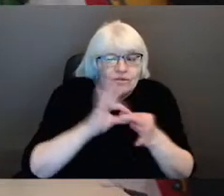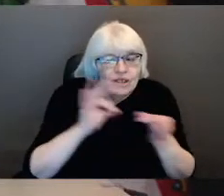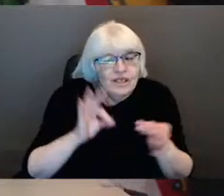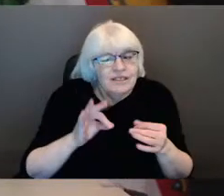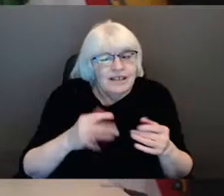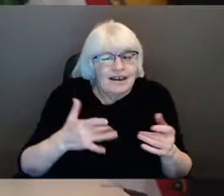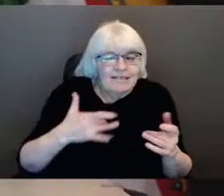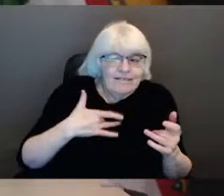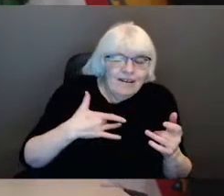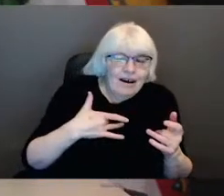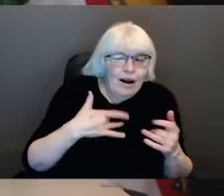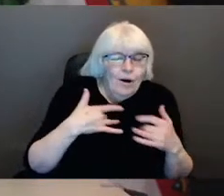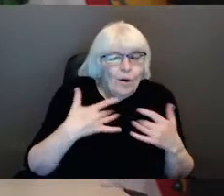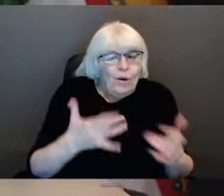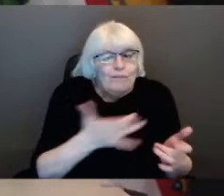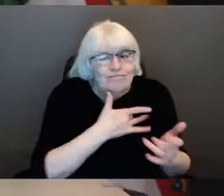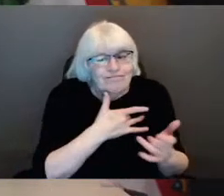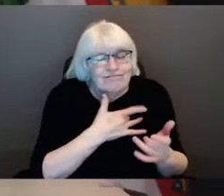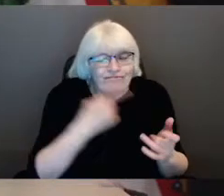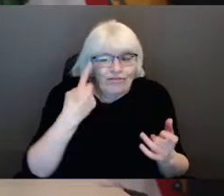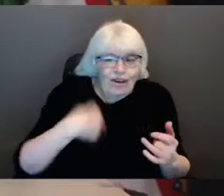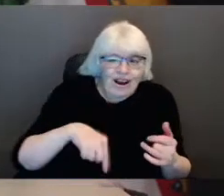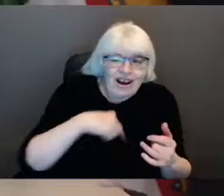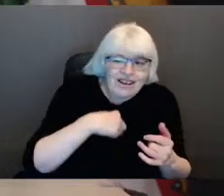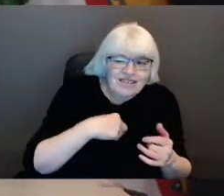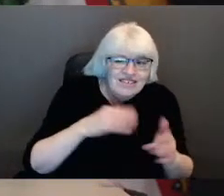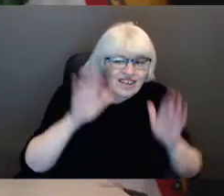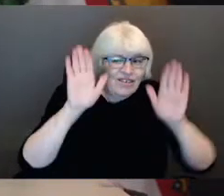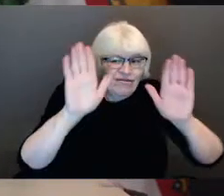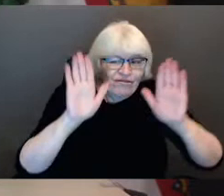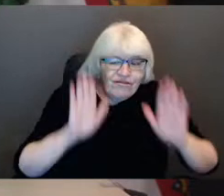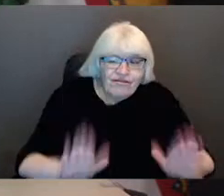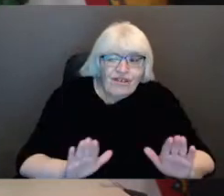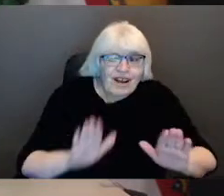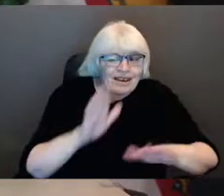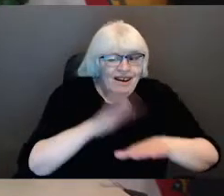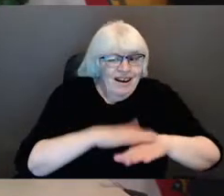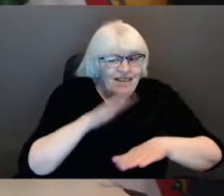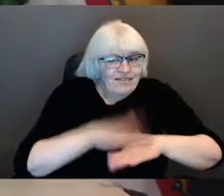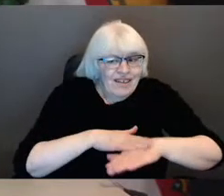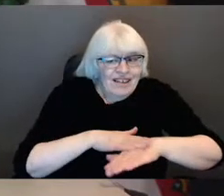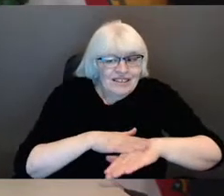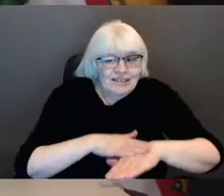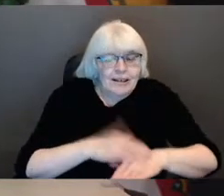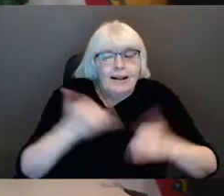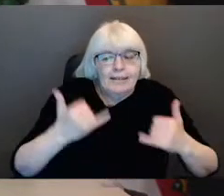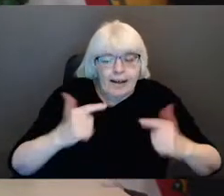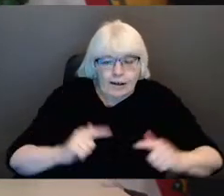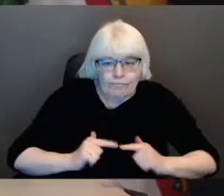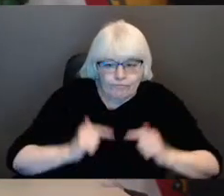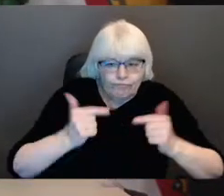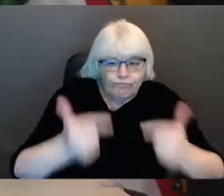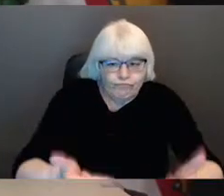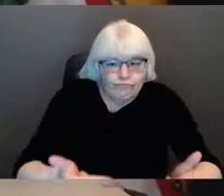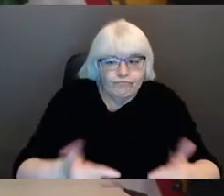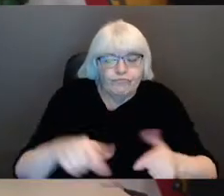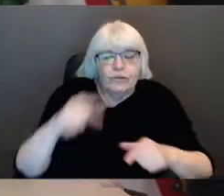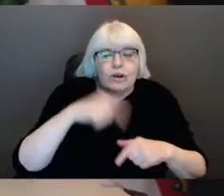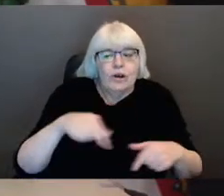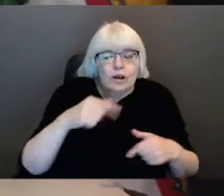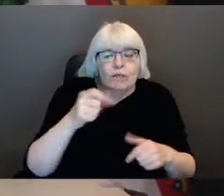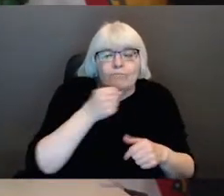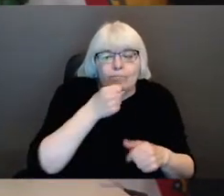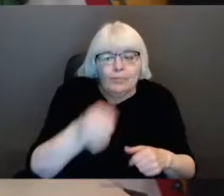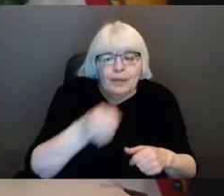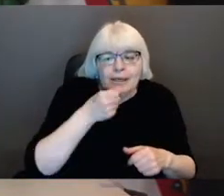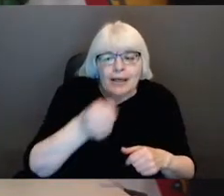but it's great advice as always. So with that, I'll turn it over to questions from our friends in the media. We haven't seen him for a while. Maybe we'll start with